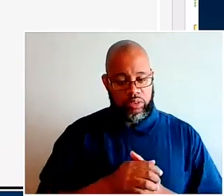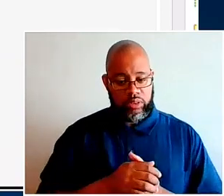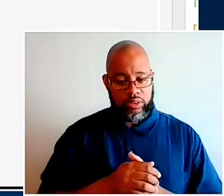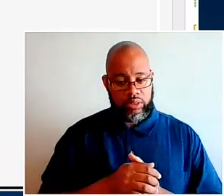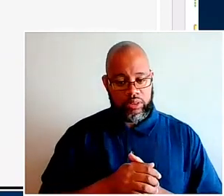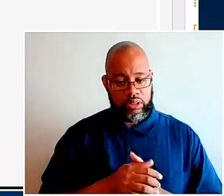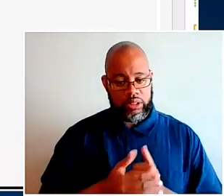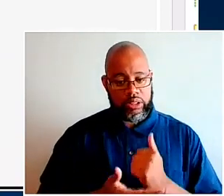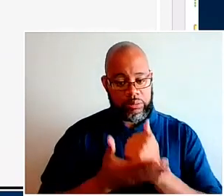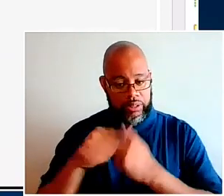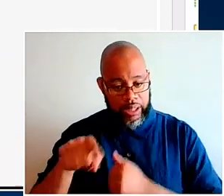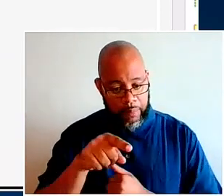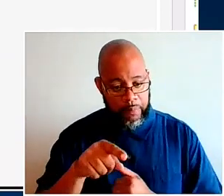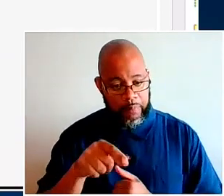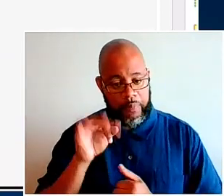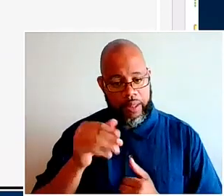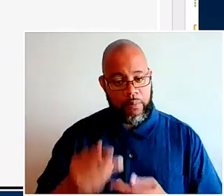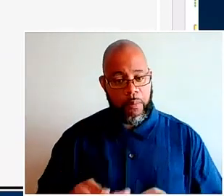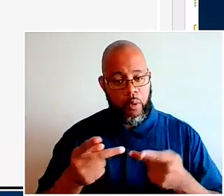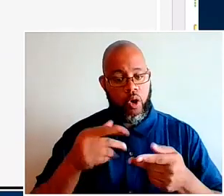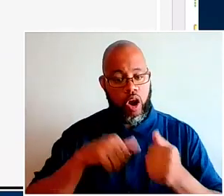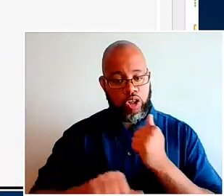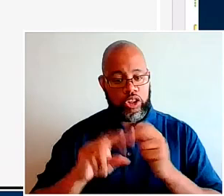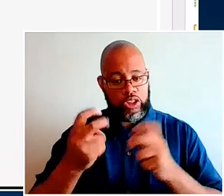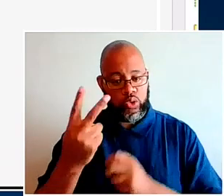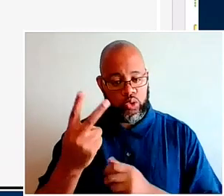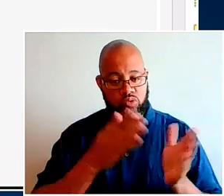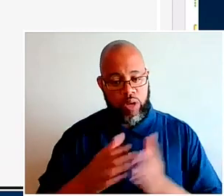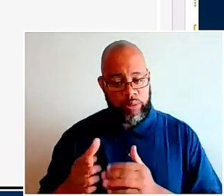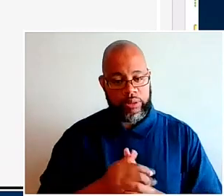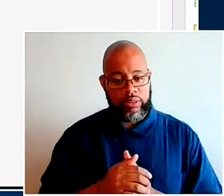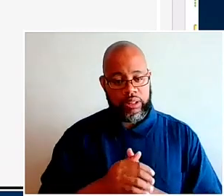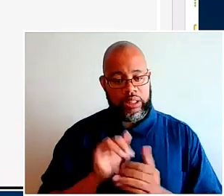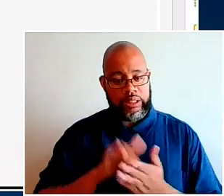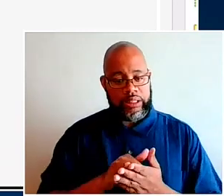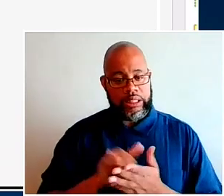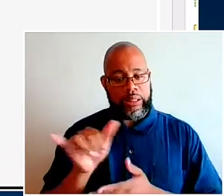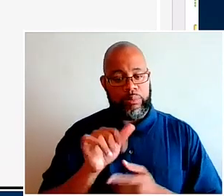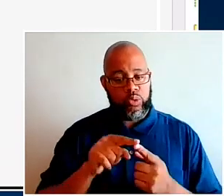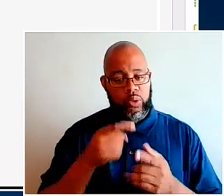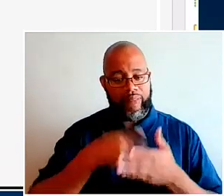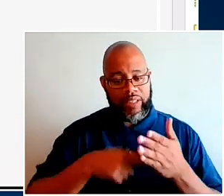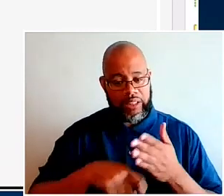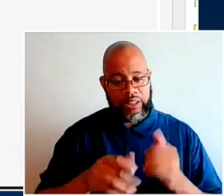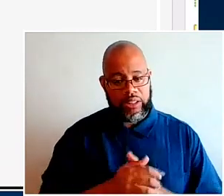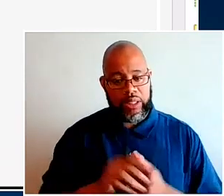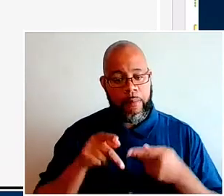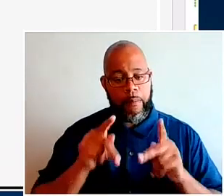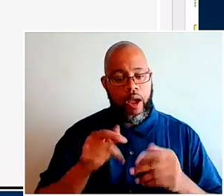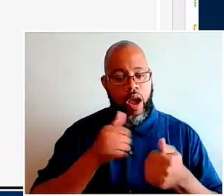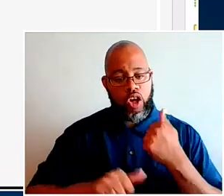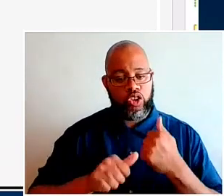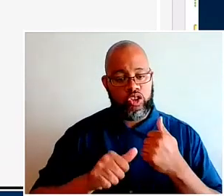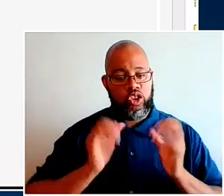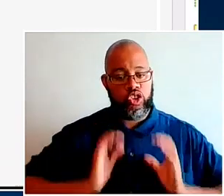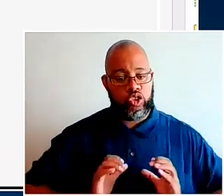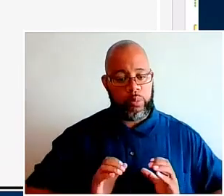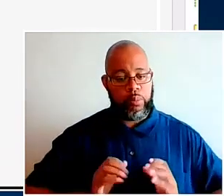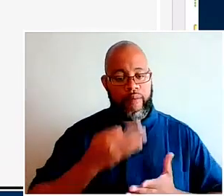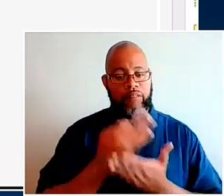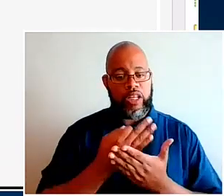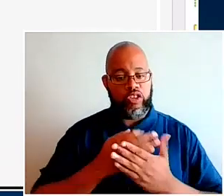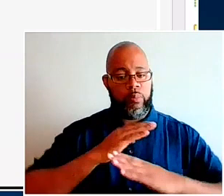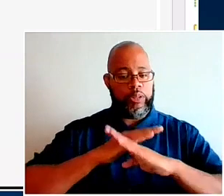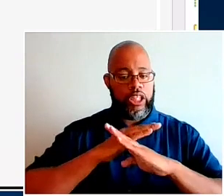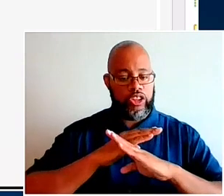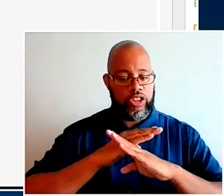the fees imposed under the tier two arrangement are substantially similar to the fees permitted under the Consumer Financial Protection